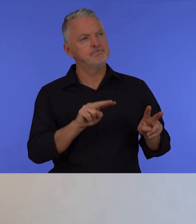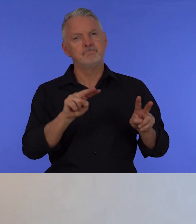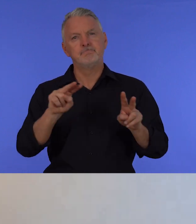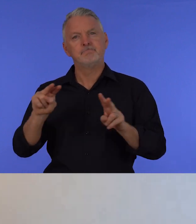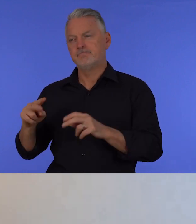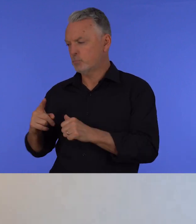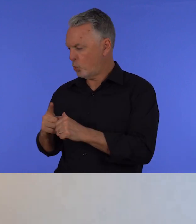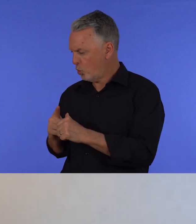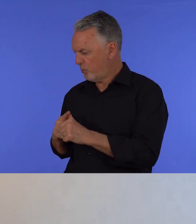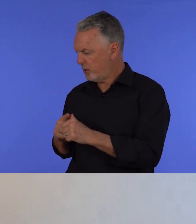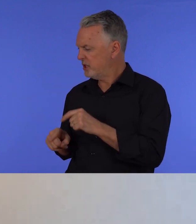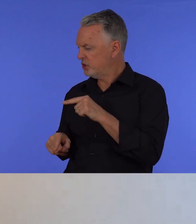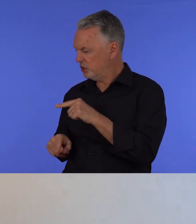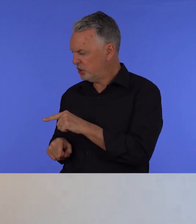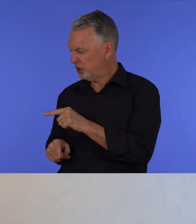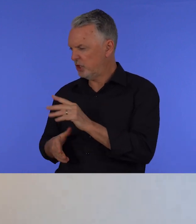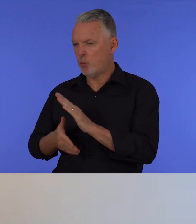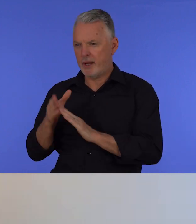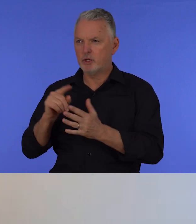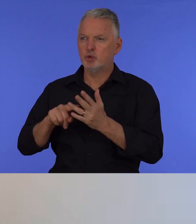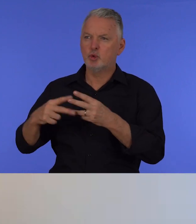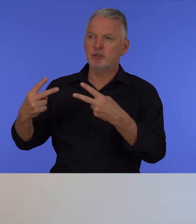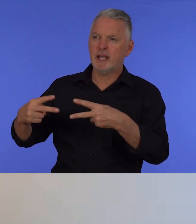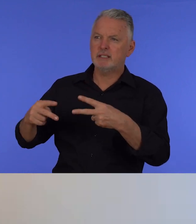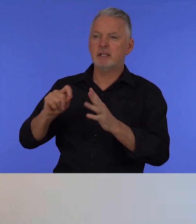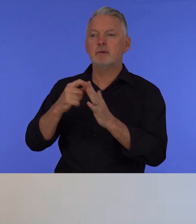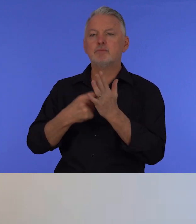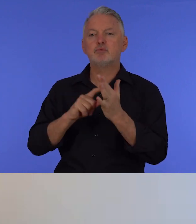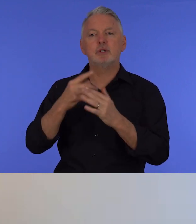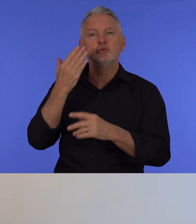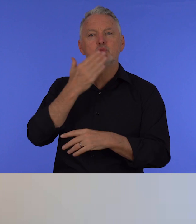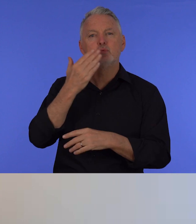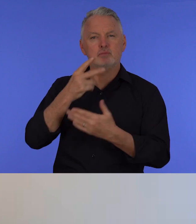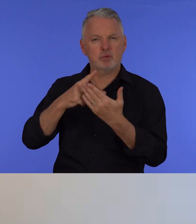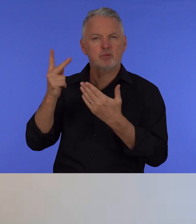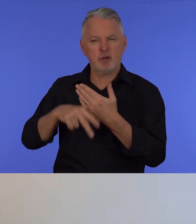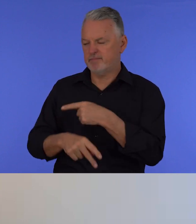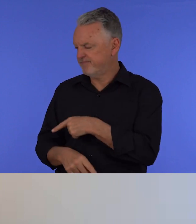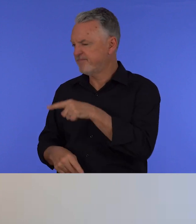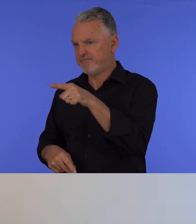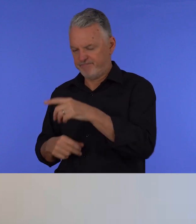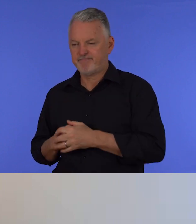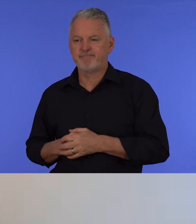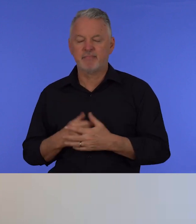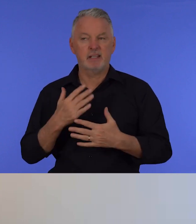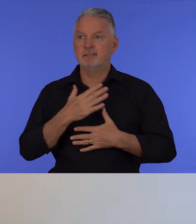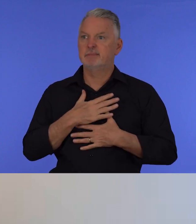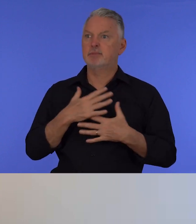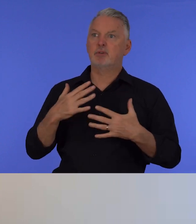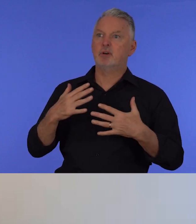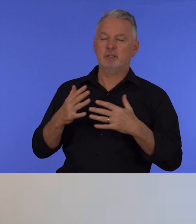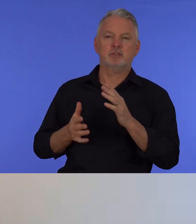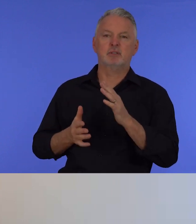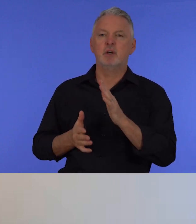within the things that Aubrey does, there was a little girl she went to dancing with when she did preschool programs.